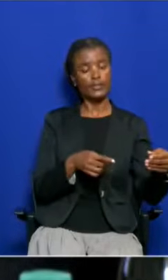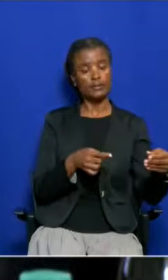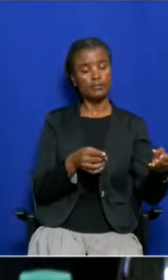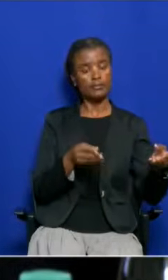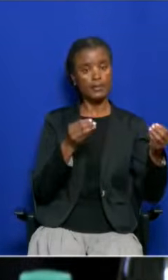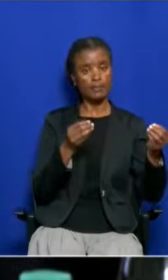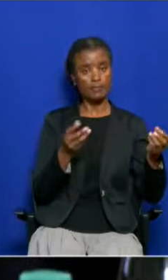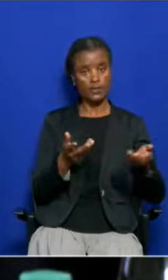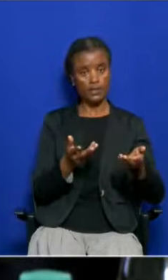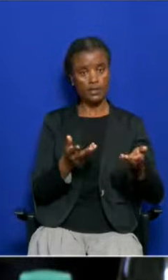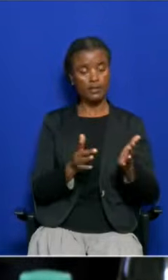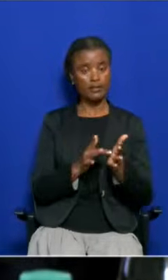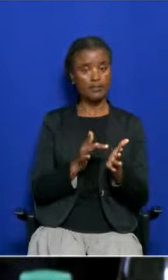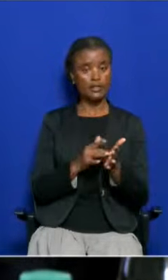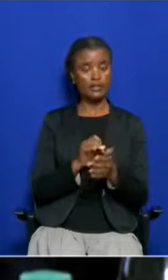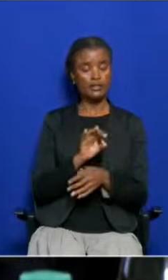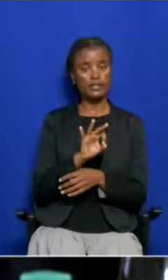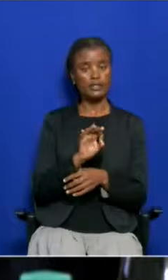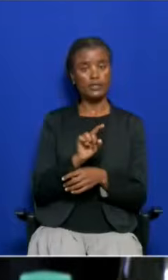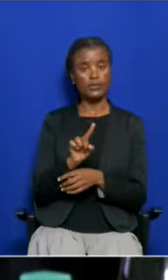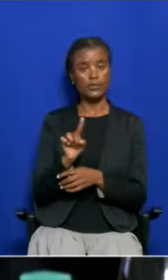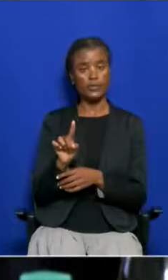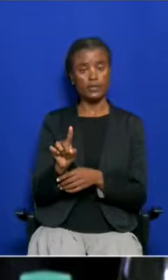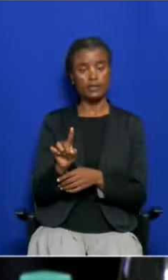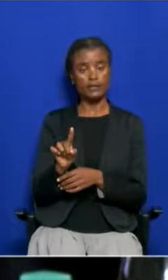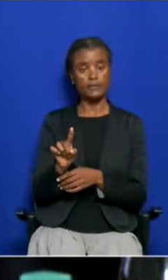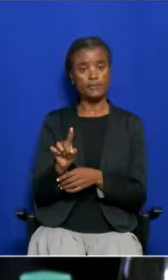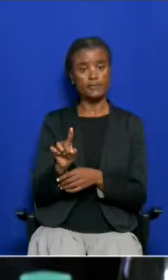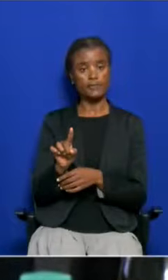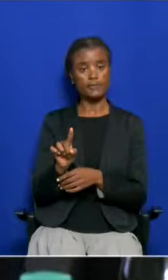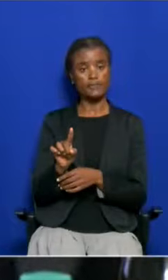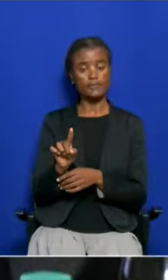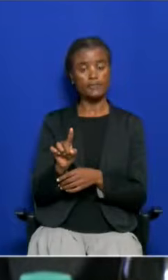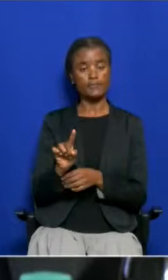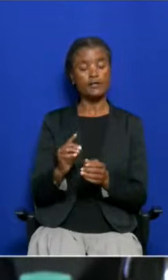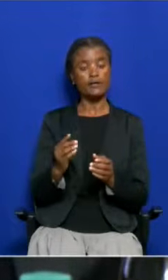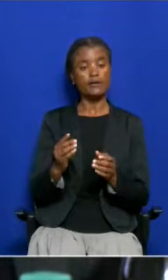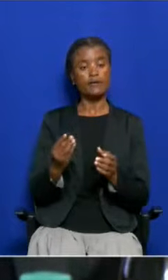page 311 of file 4.